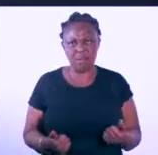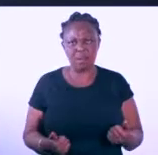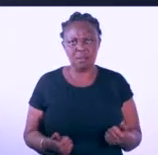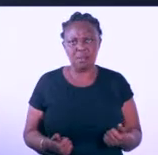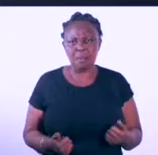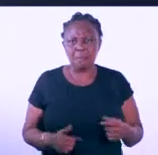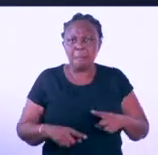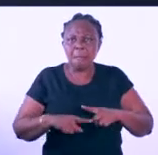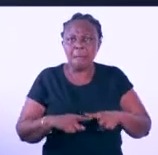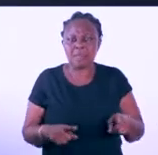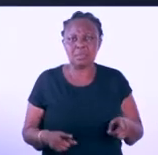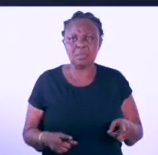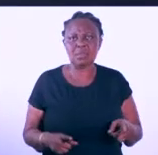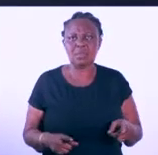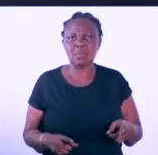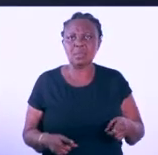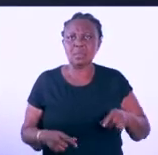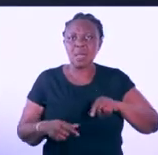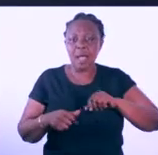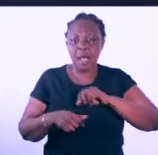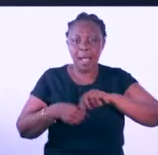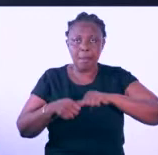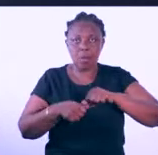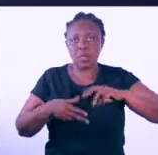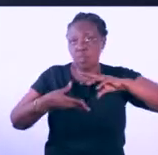got to the story,